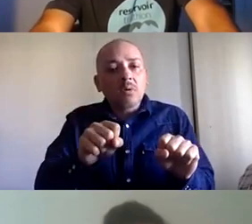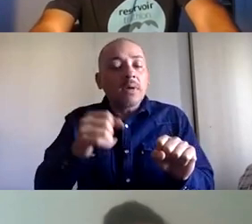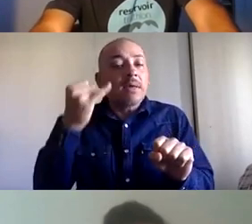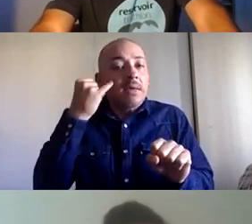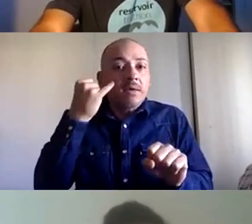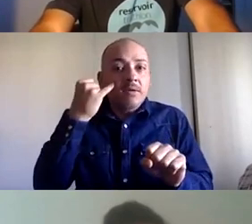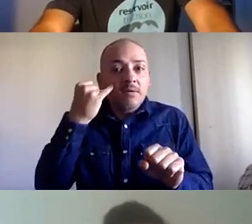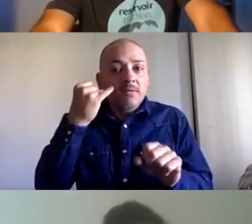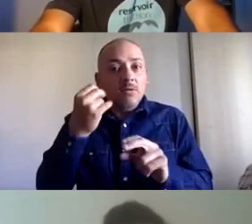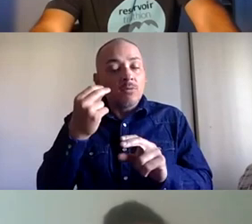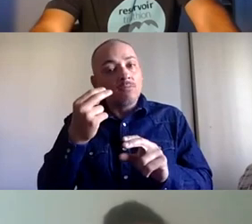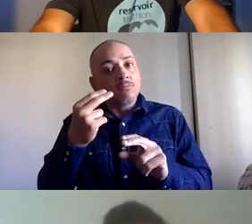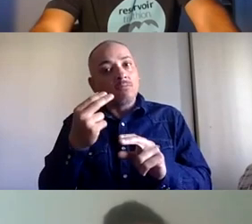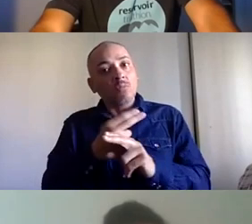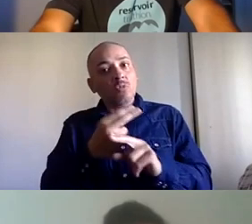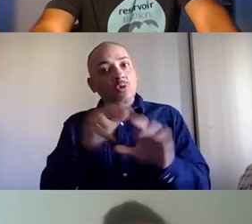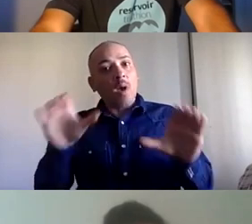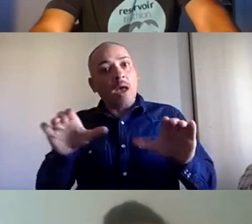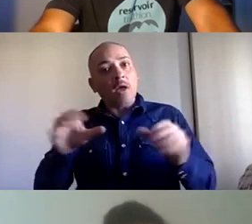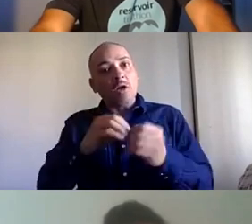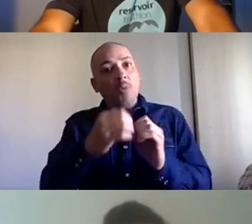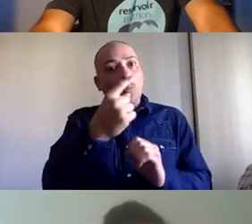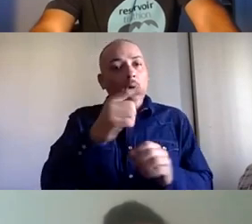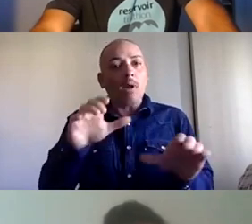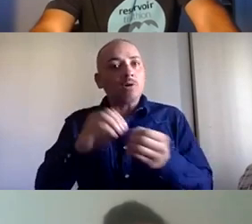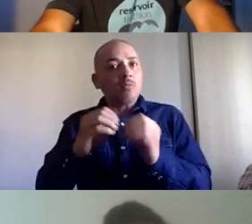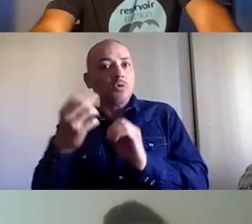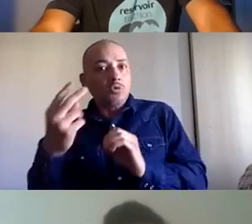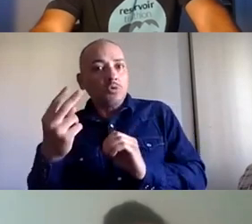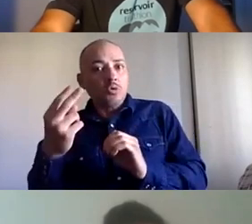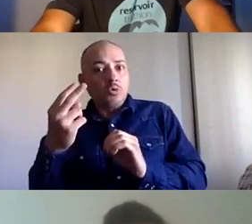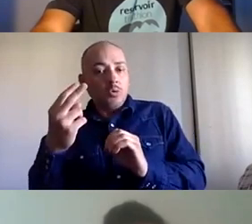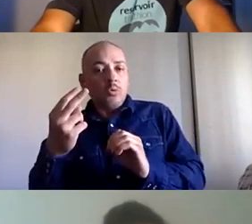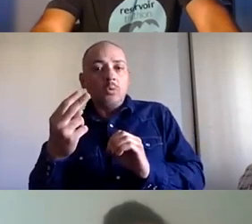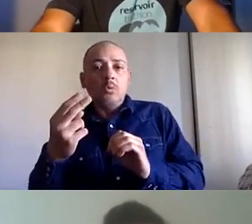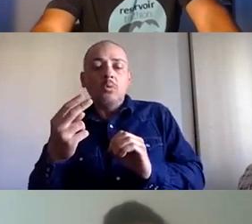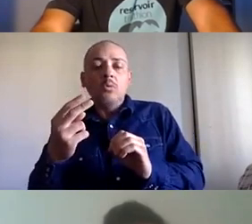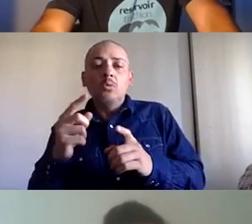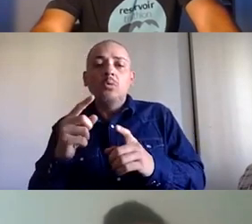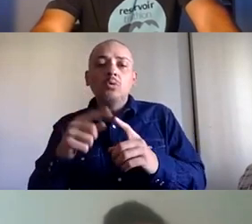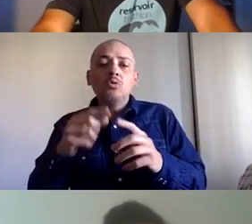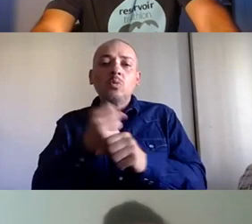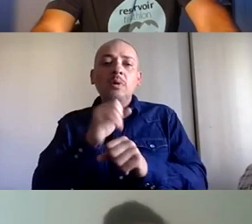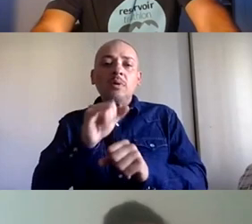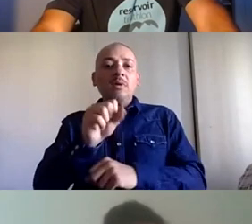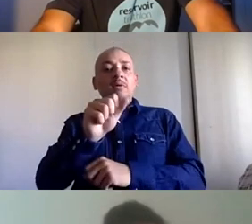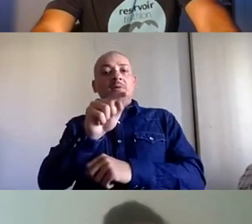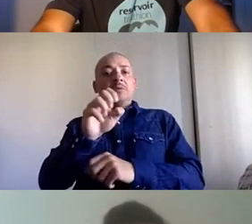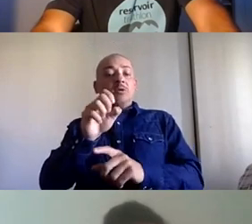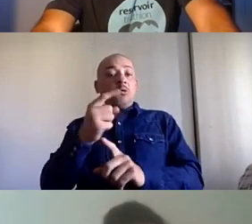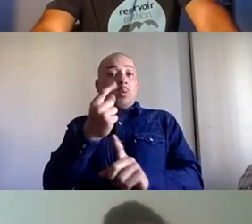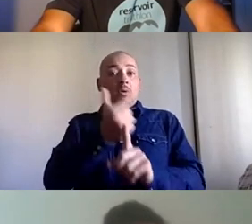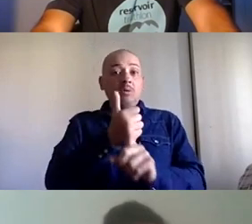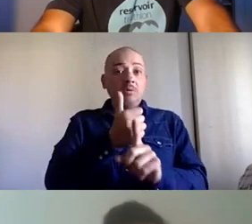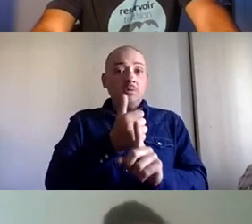take action 1 or action 2, of getting in a state, in one state